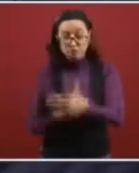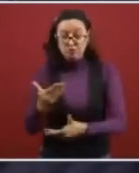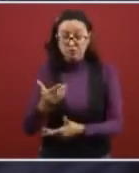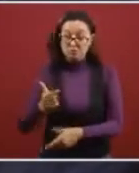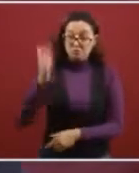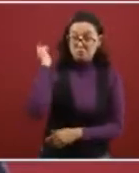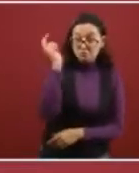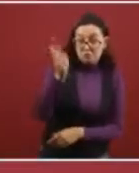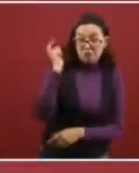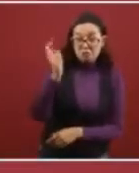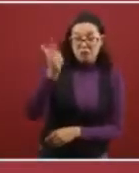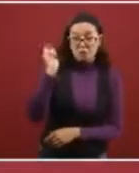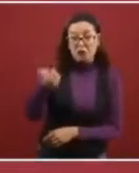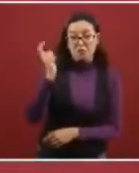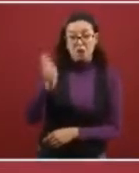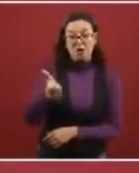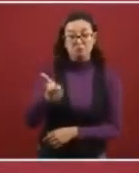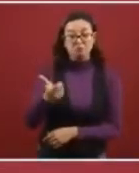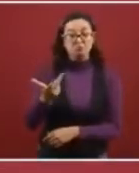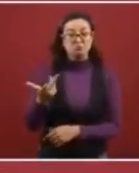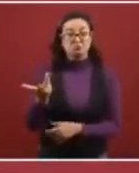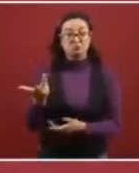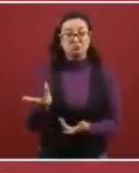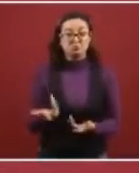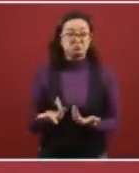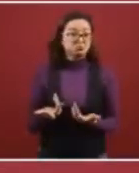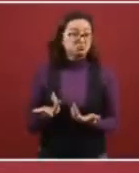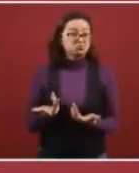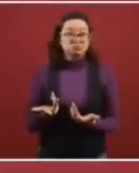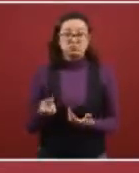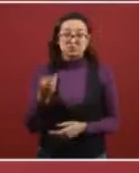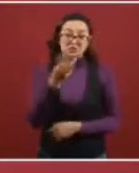que ganen that earn